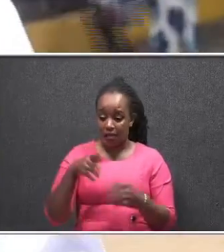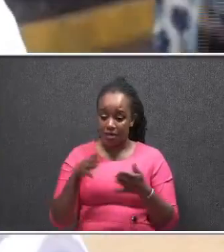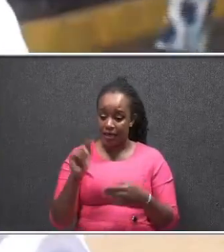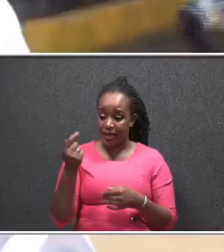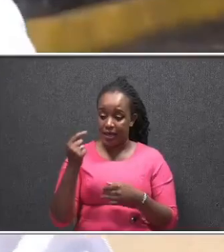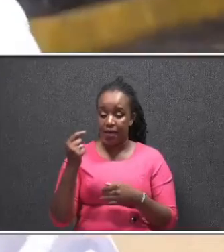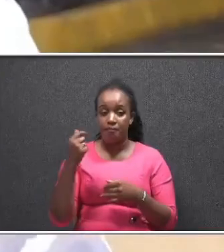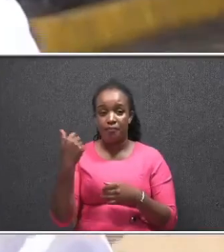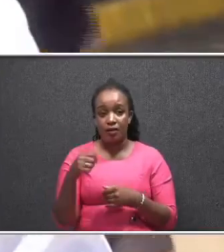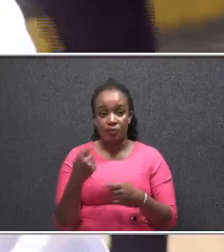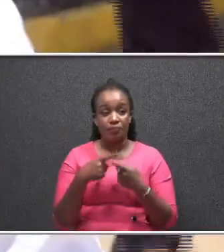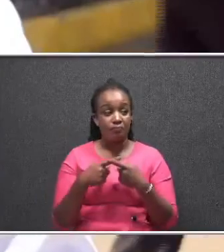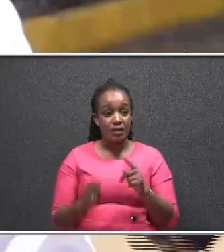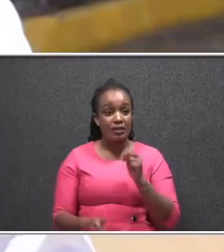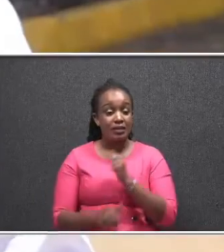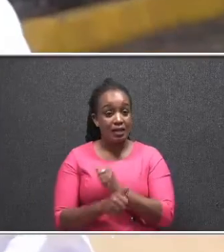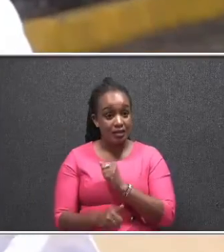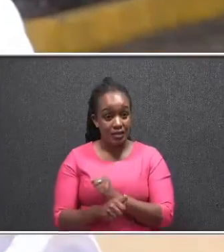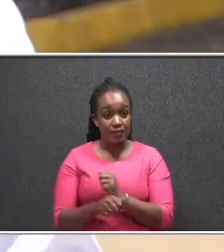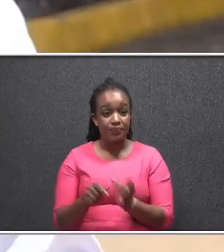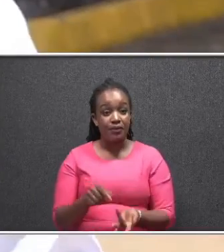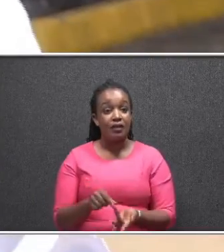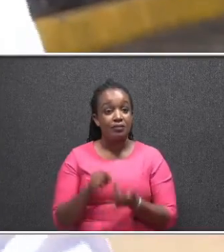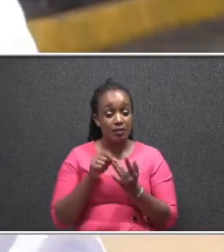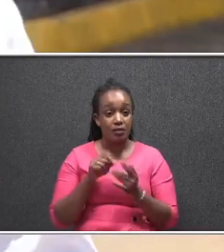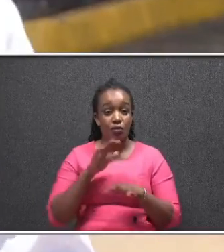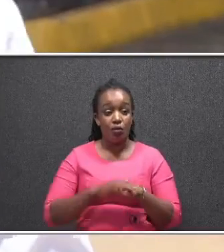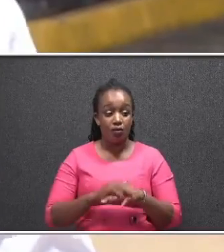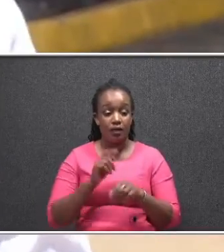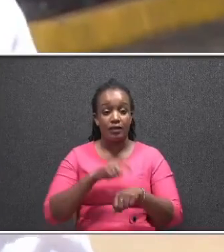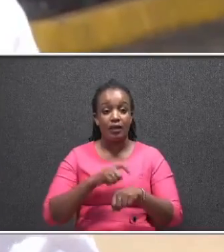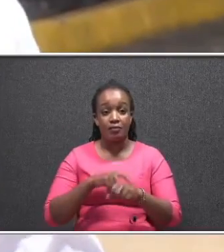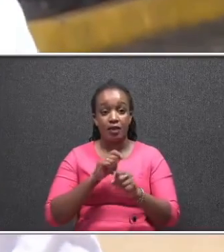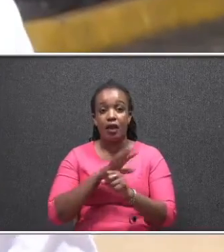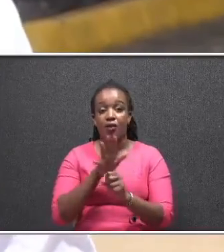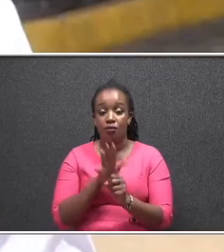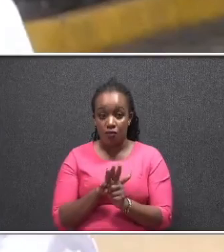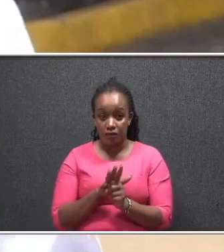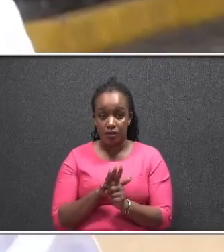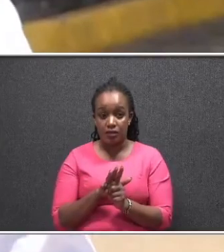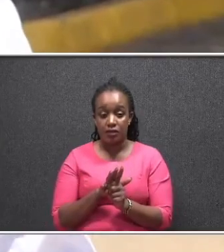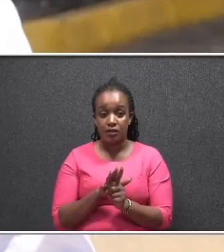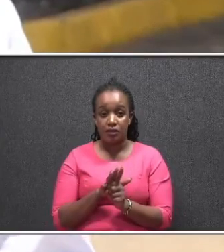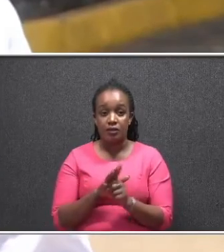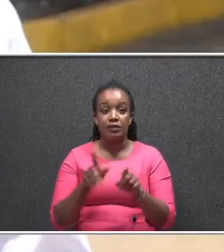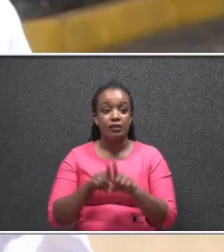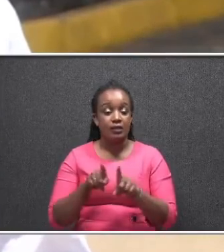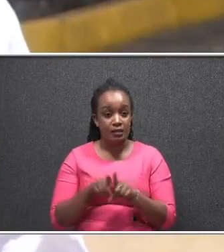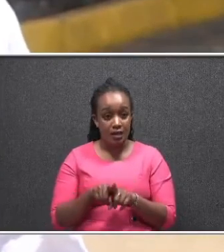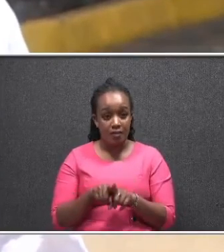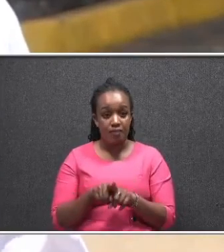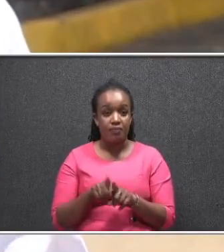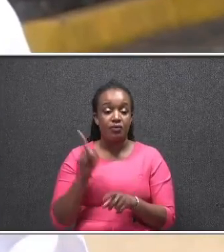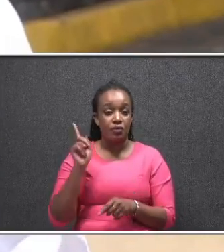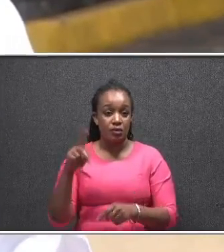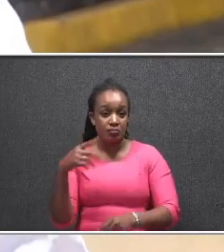mucormycosis is deadly and costly, especially in the ongoing COVID-19 pandemic. An antifungal intravenous